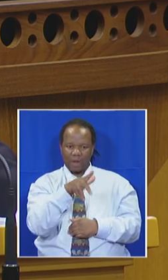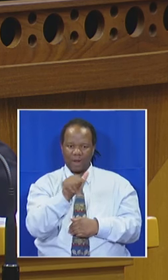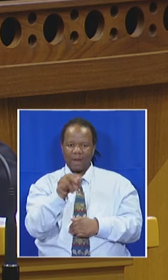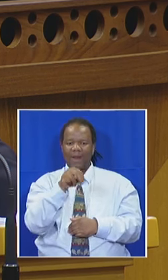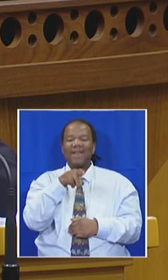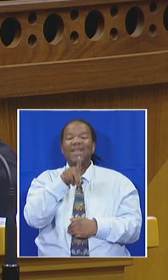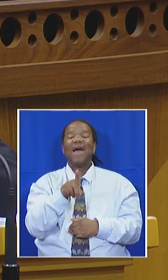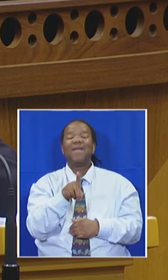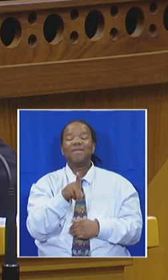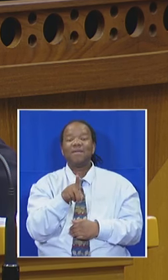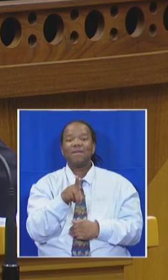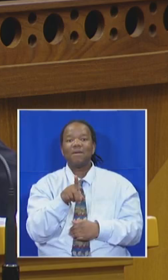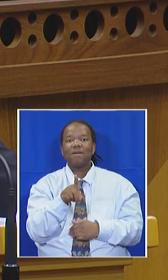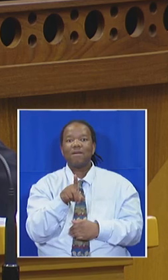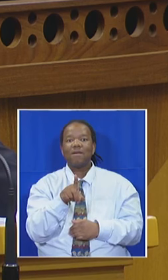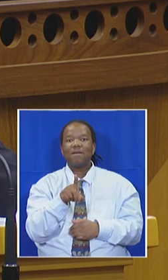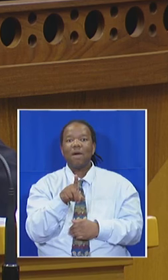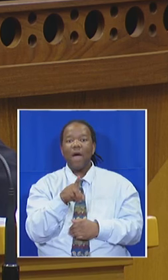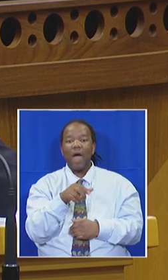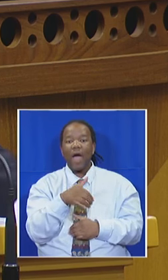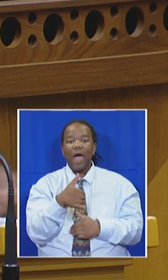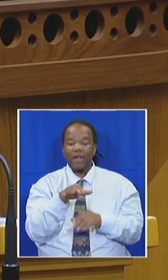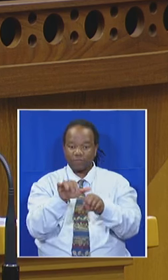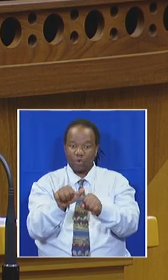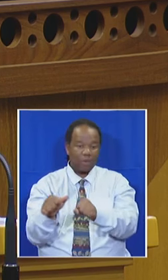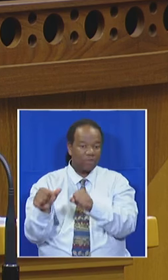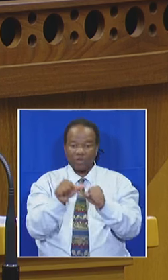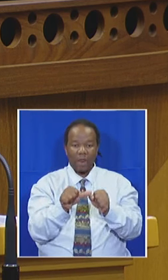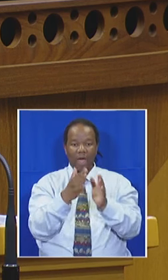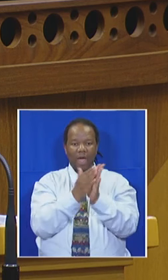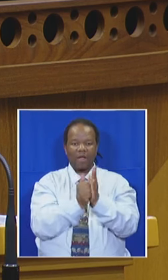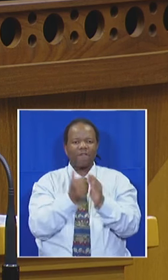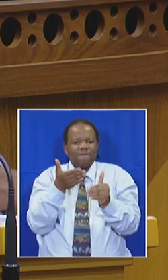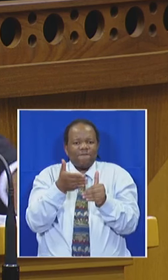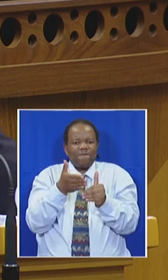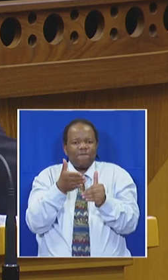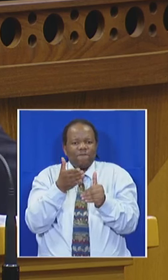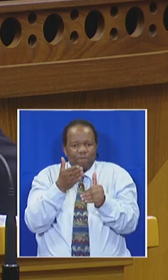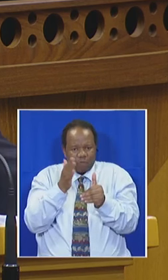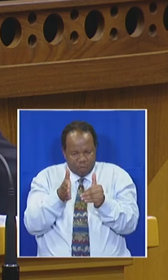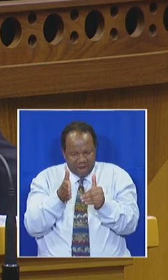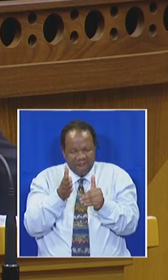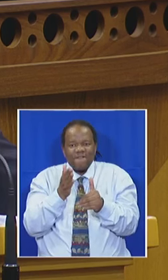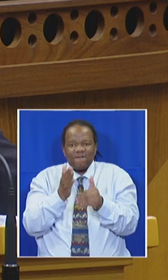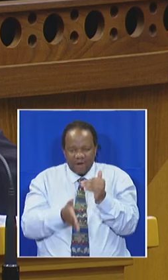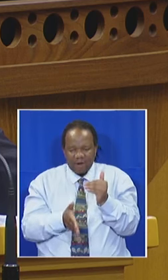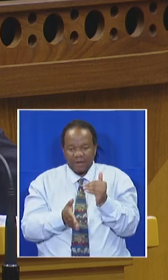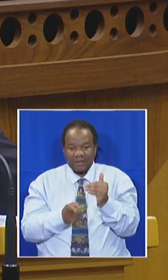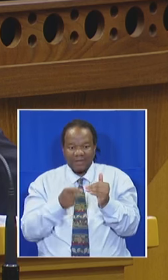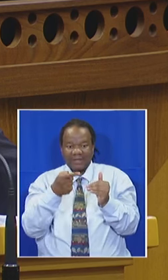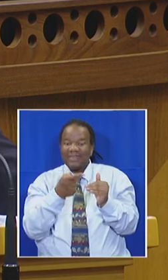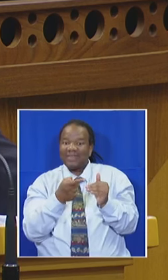Expropriation Amendment Act, when finalized, will also assist